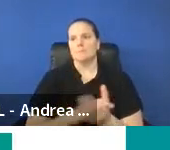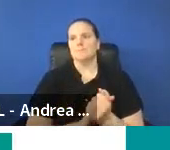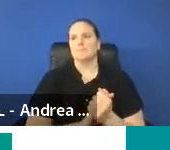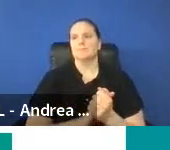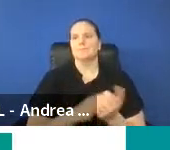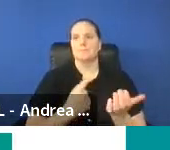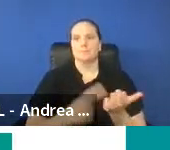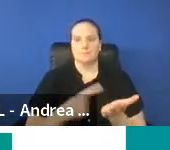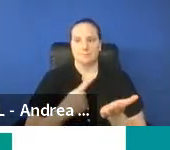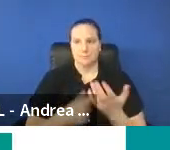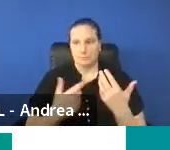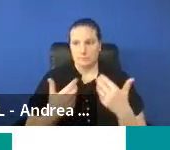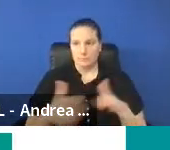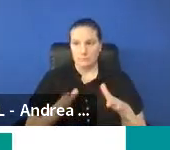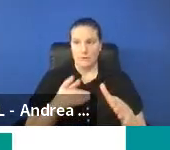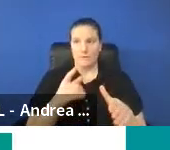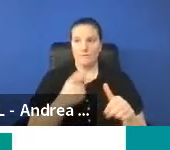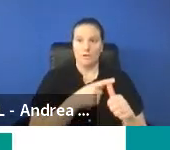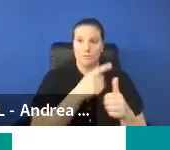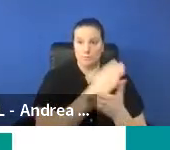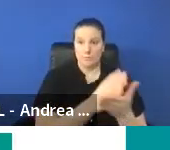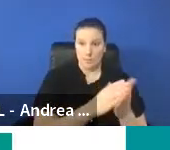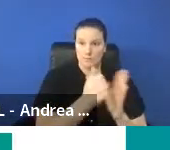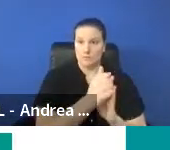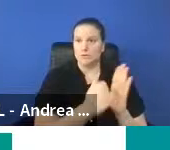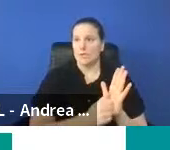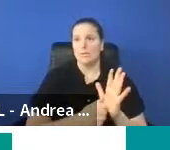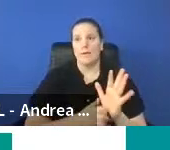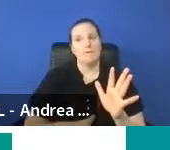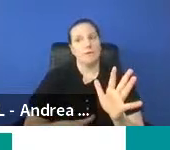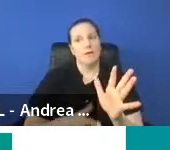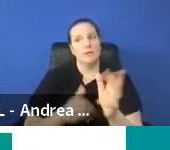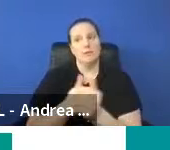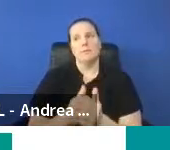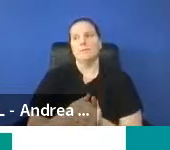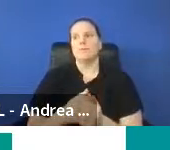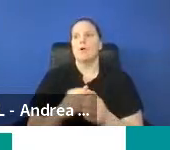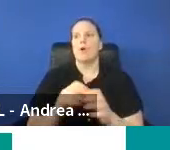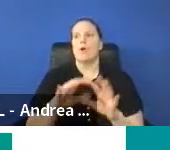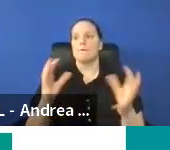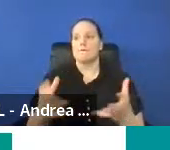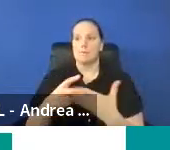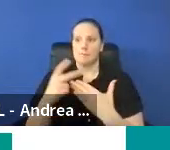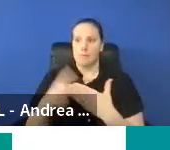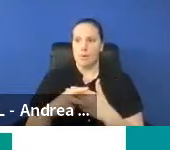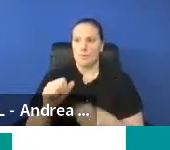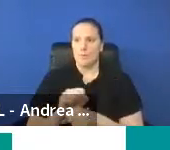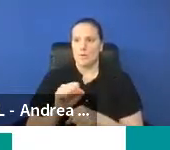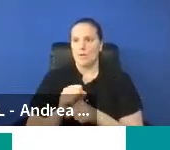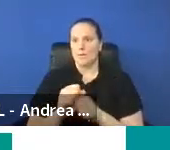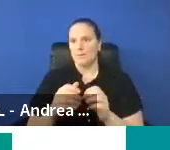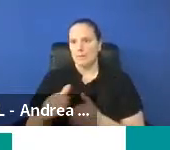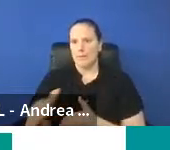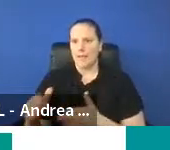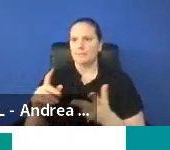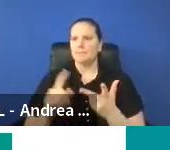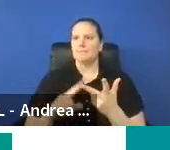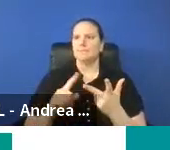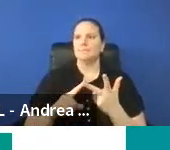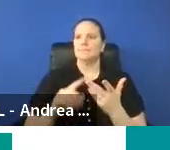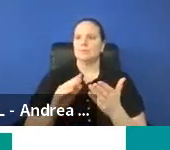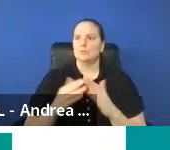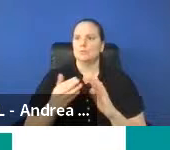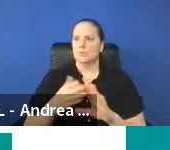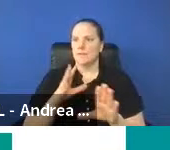time with you. We've finished the first portion of the agenda and we need to catch up. So we're going to have an overview of the program work plan. Then we're going to have a